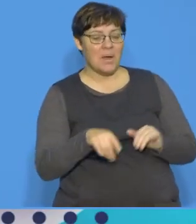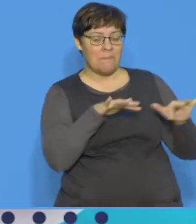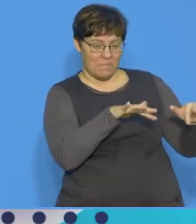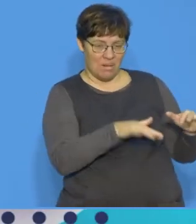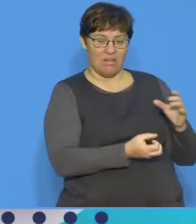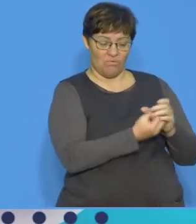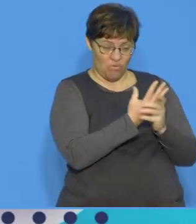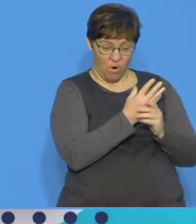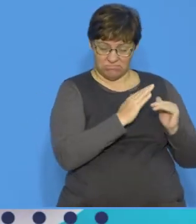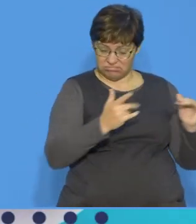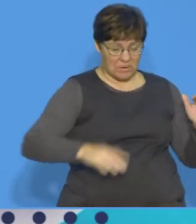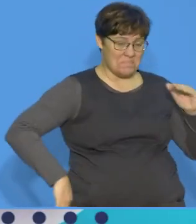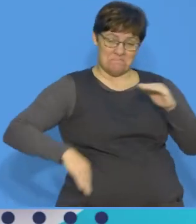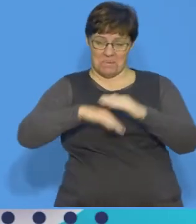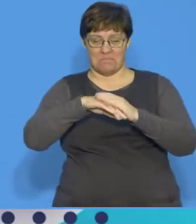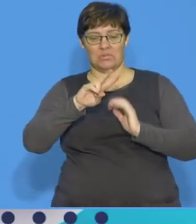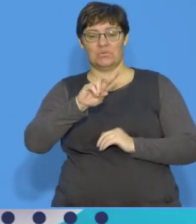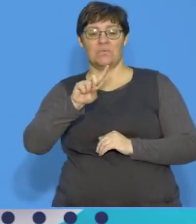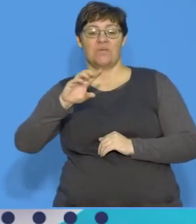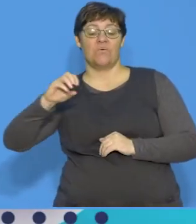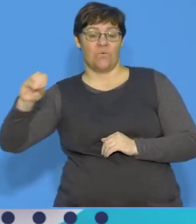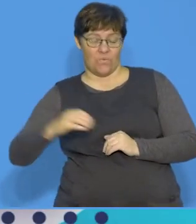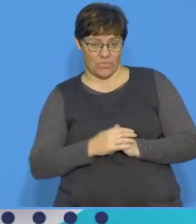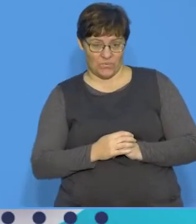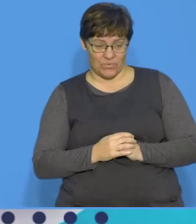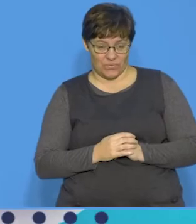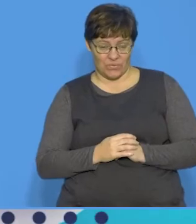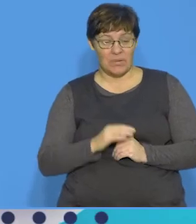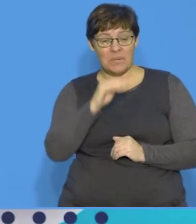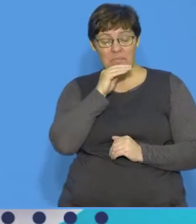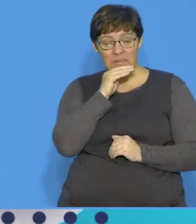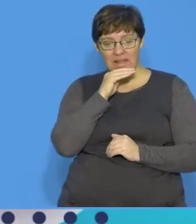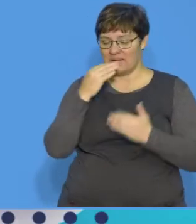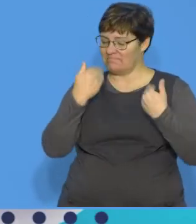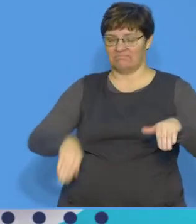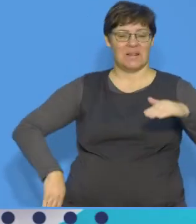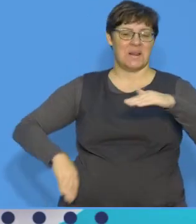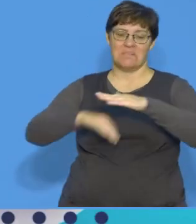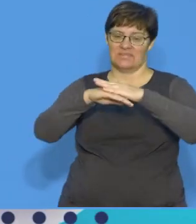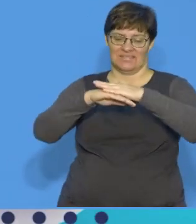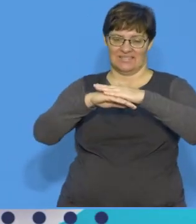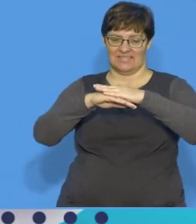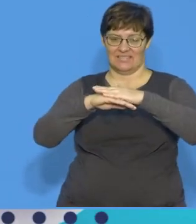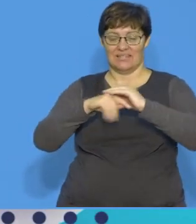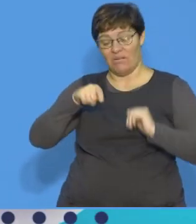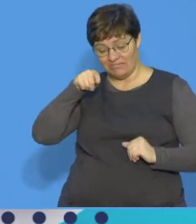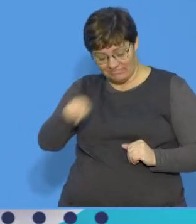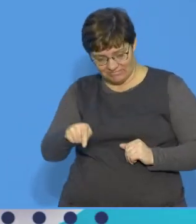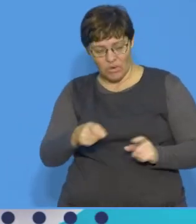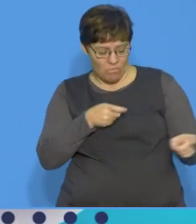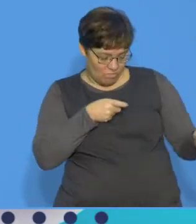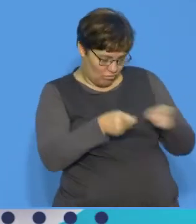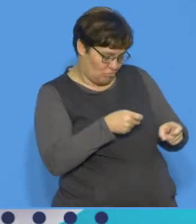growing in. This means that limiting factors will now control the